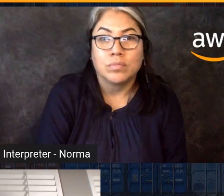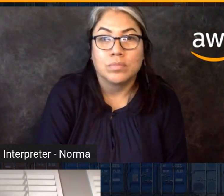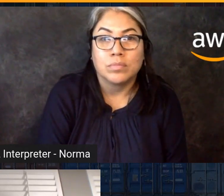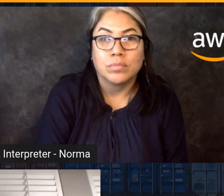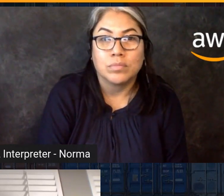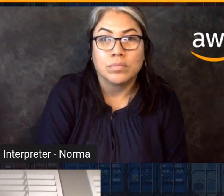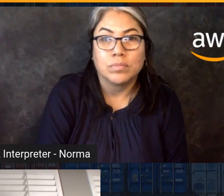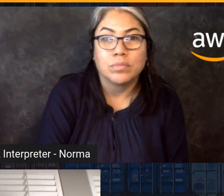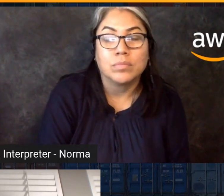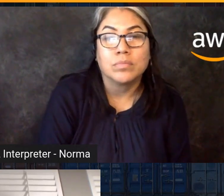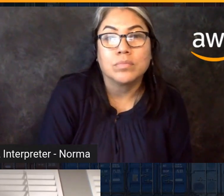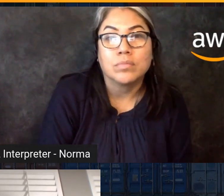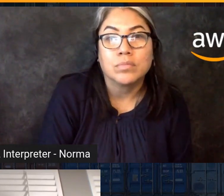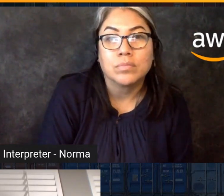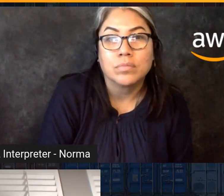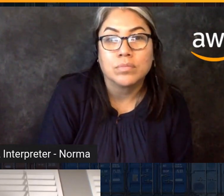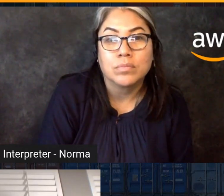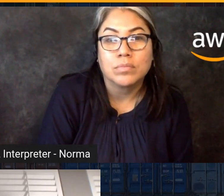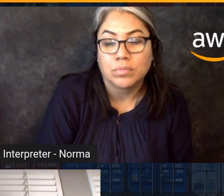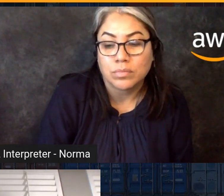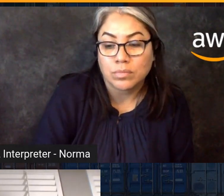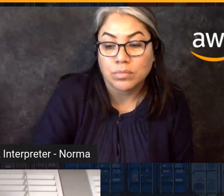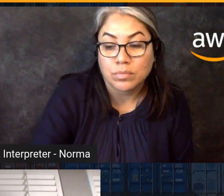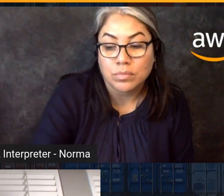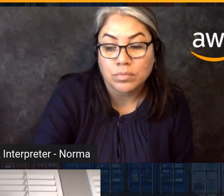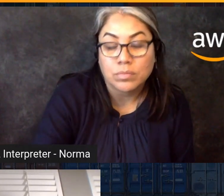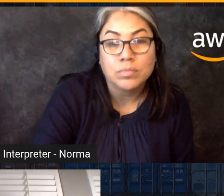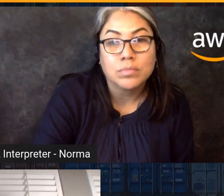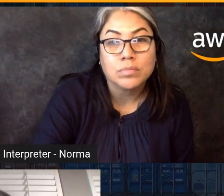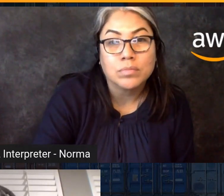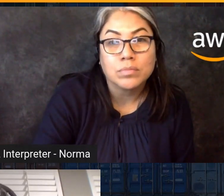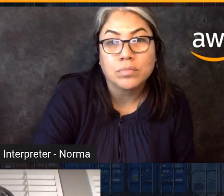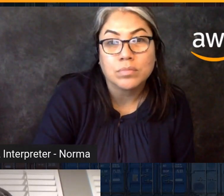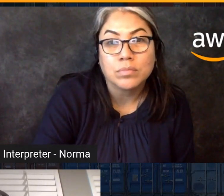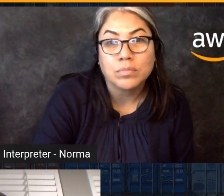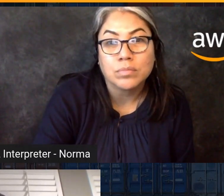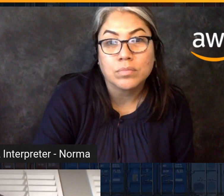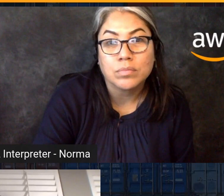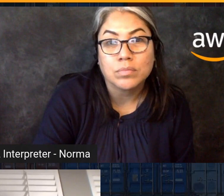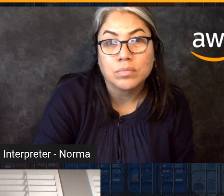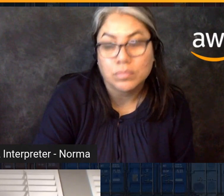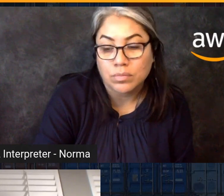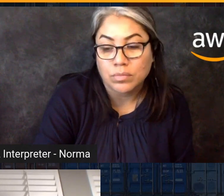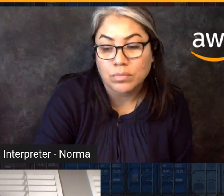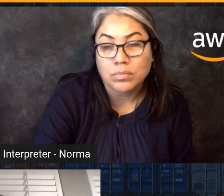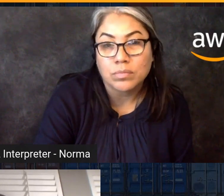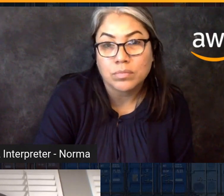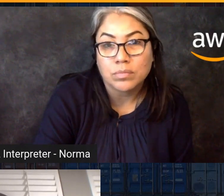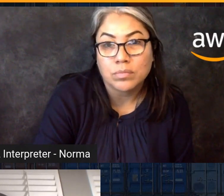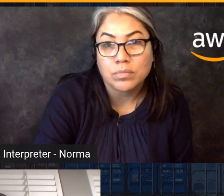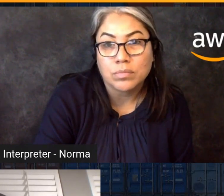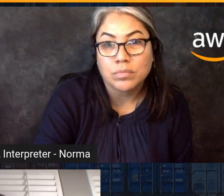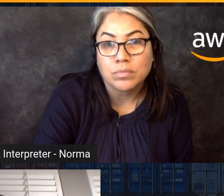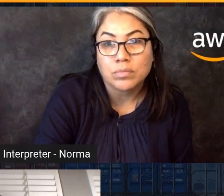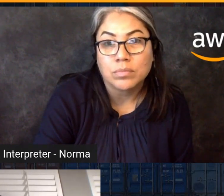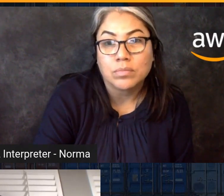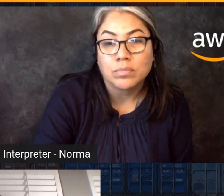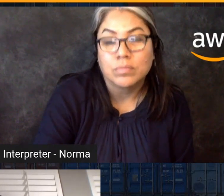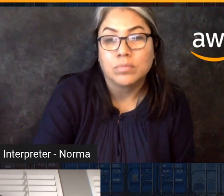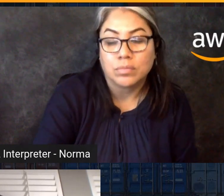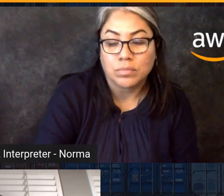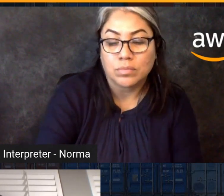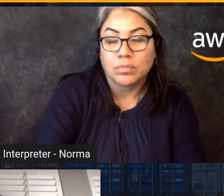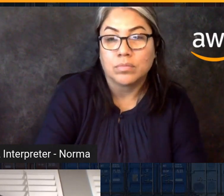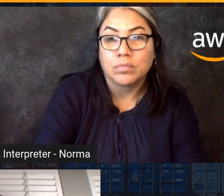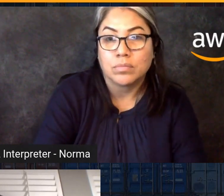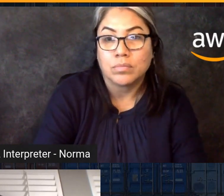that. But thank you so much for joining us still. We have one more segment for today, all about monitoring observability for your clusters. And those shorts